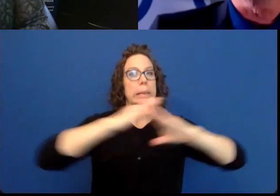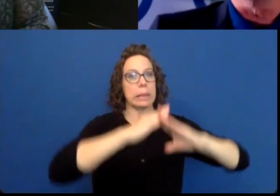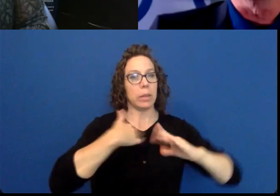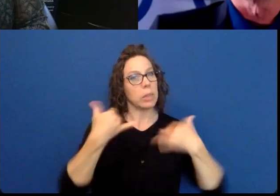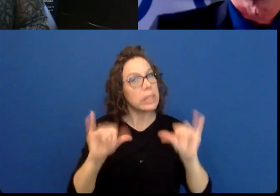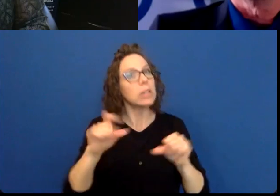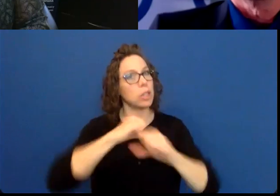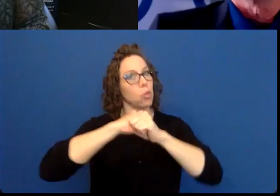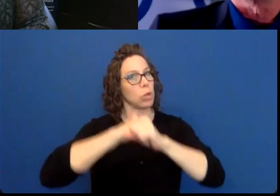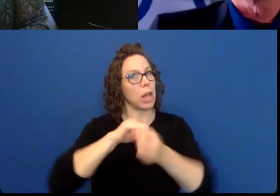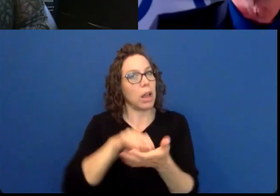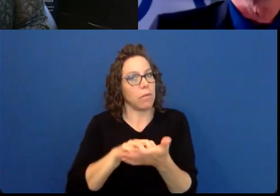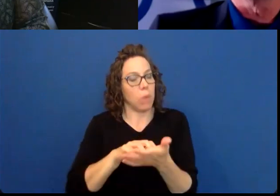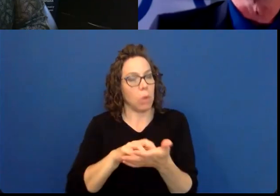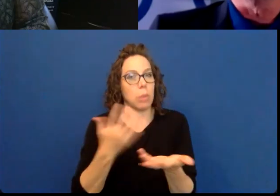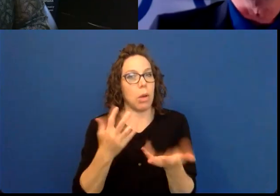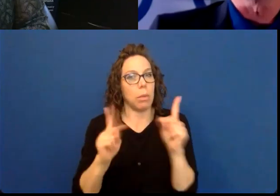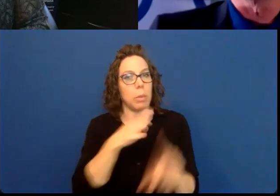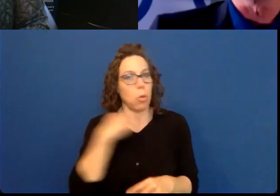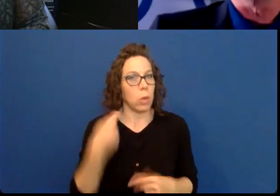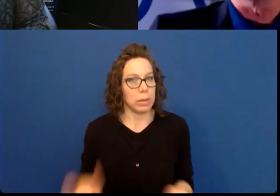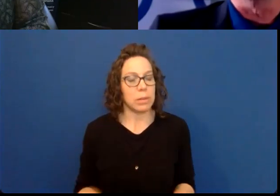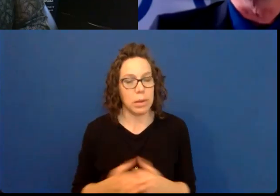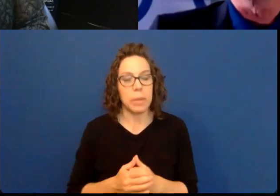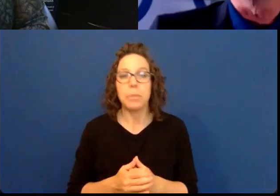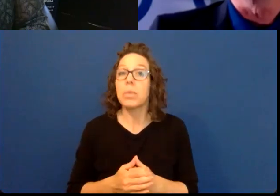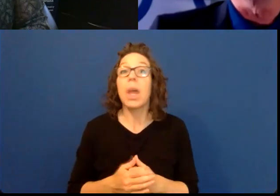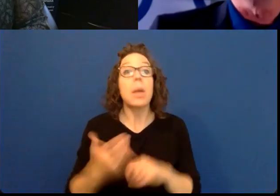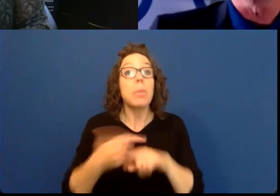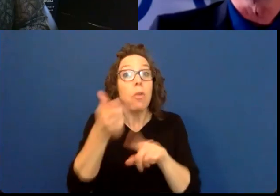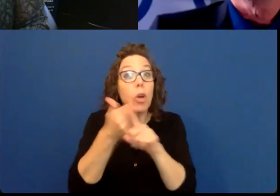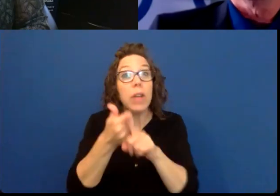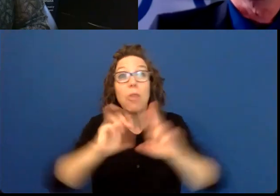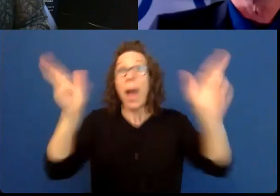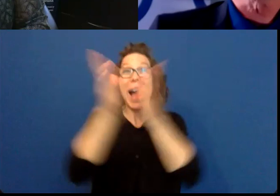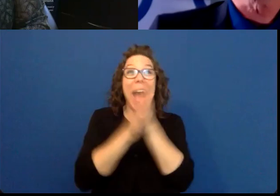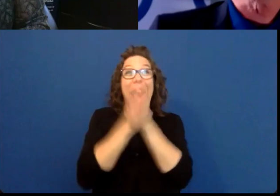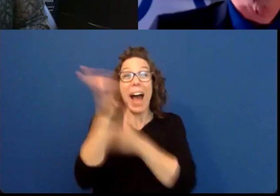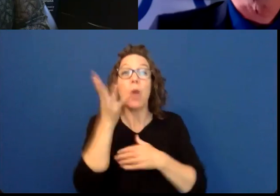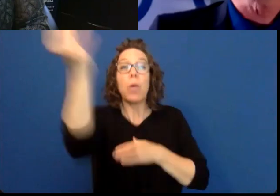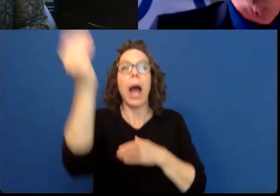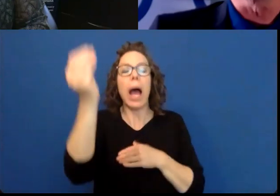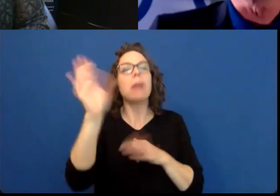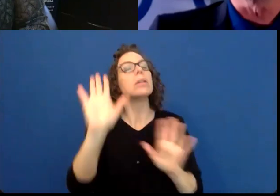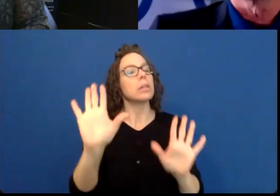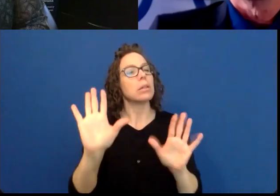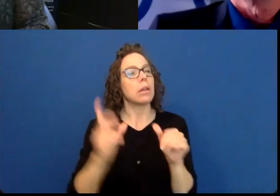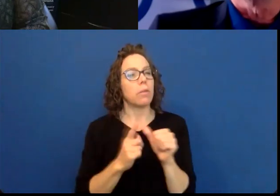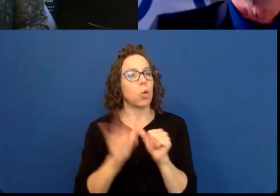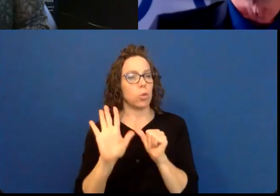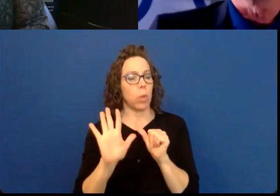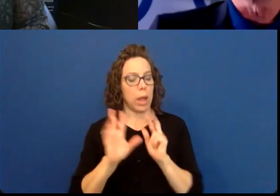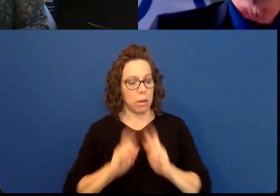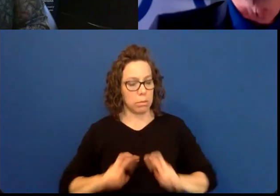our community. Before running out to the nearest retail outlet or other business, ask yourself the following questions